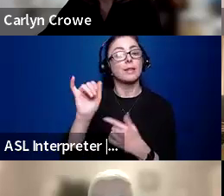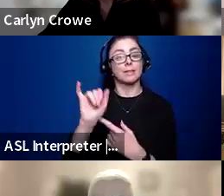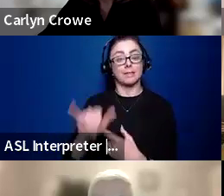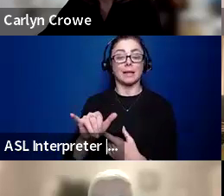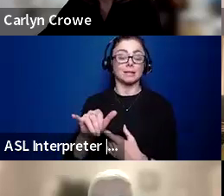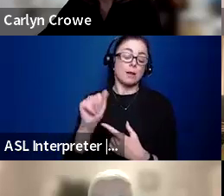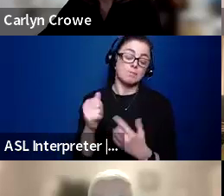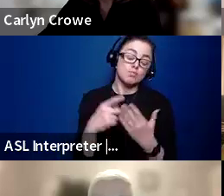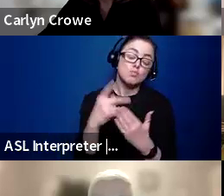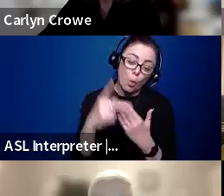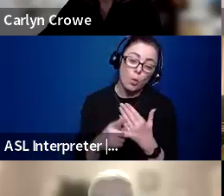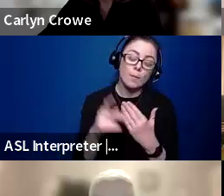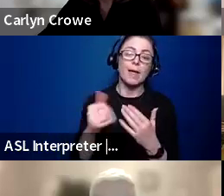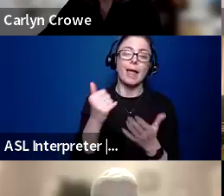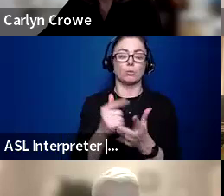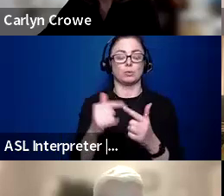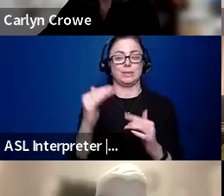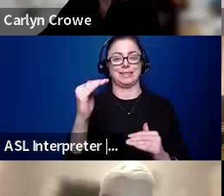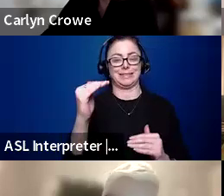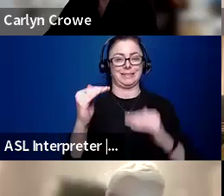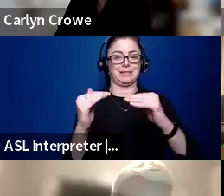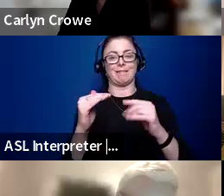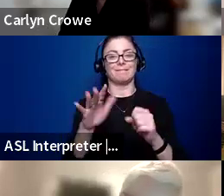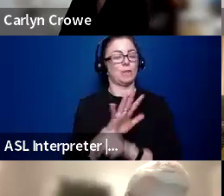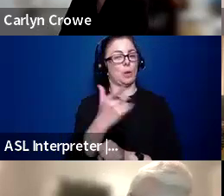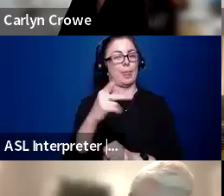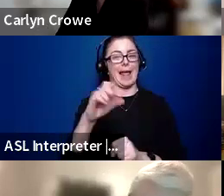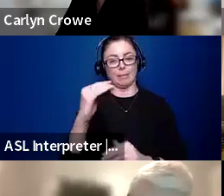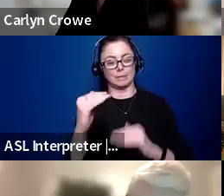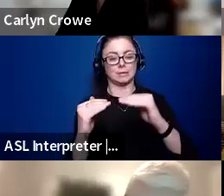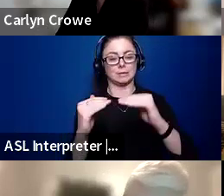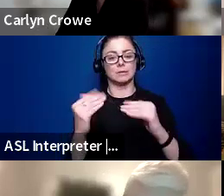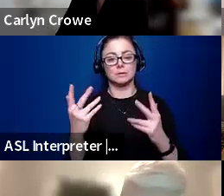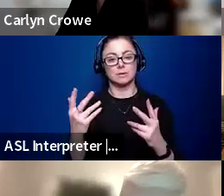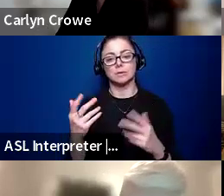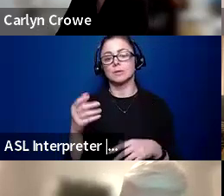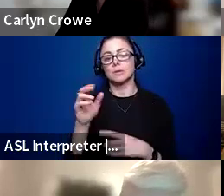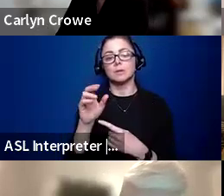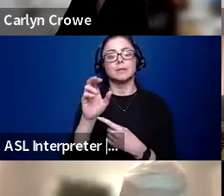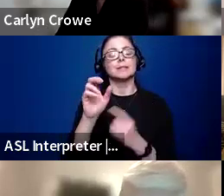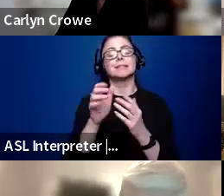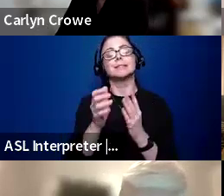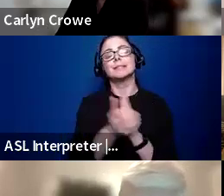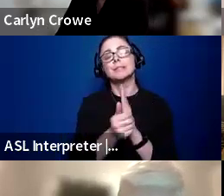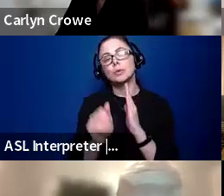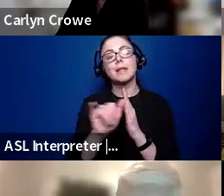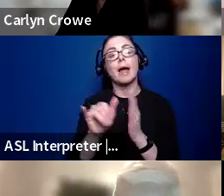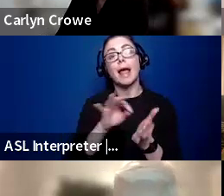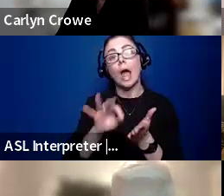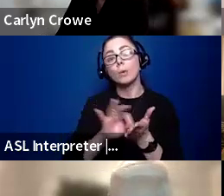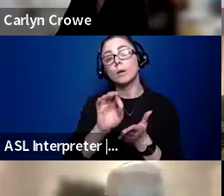a program that fills those gaps. Skills such as counting by fives or skip counting or counting backwards.